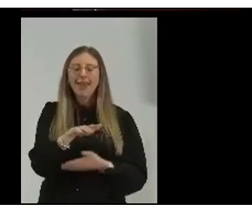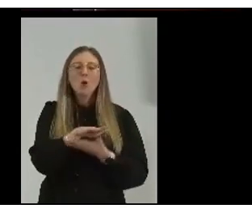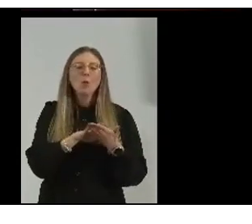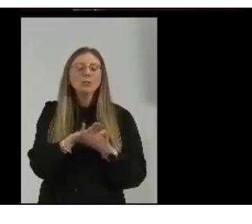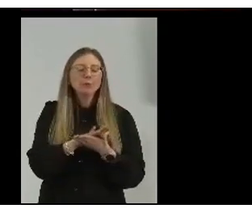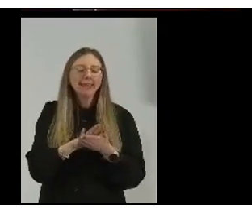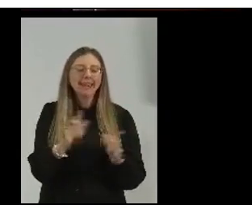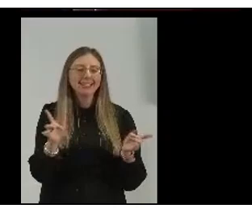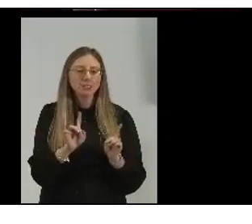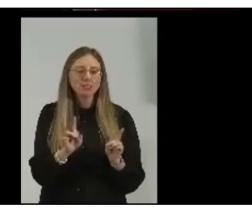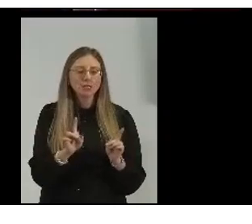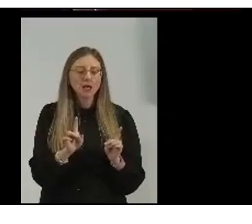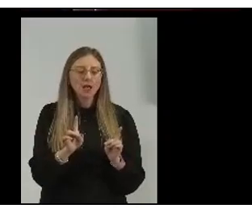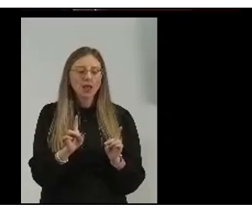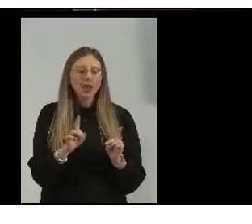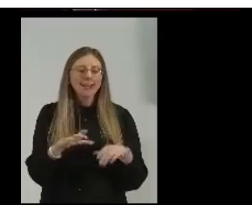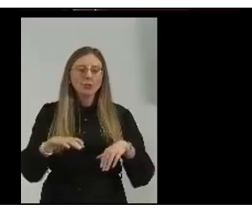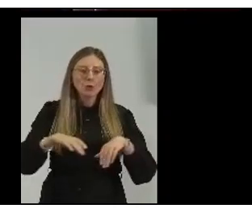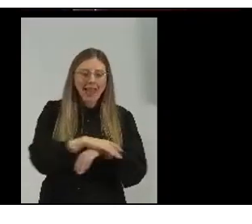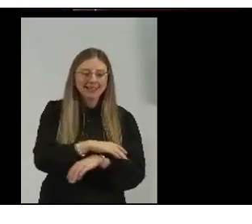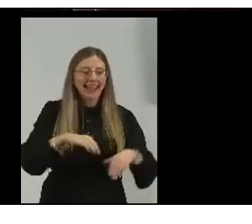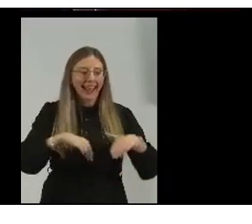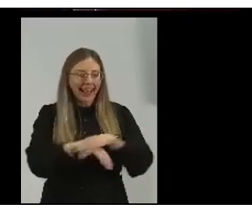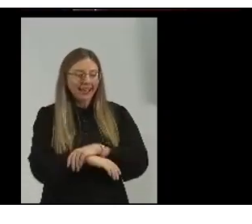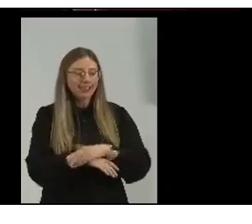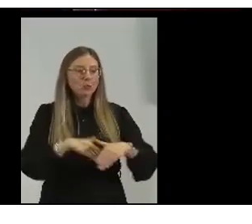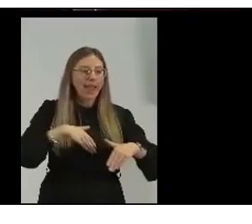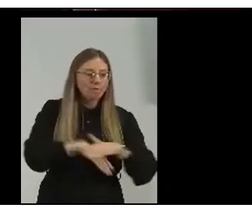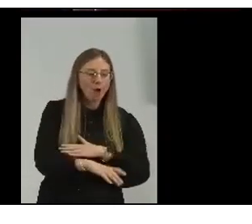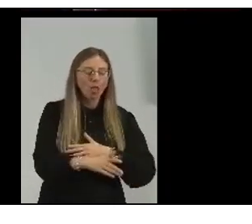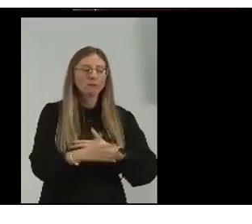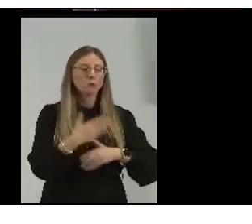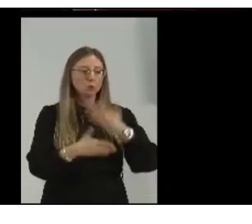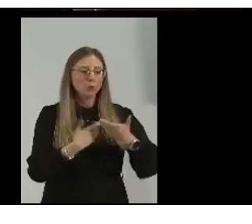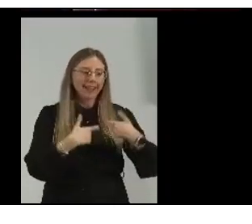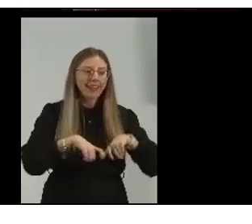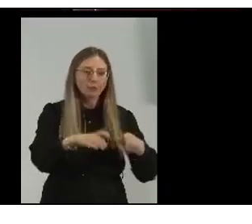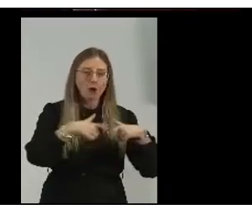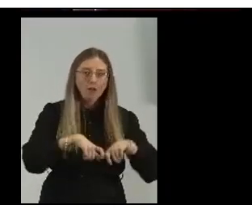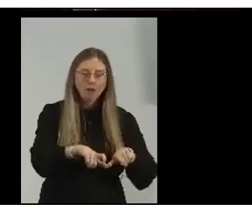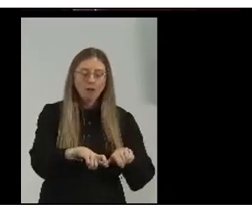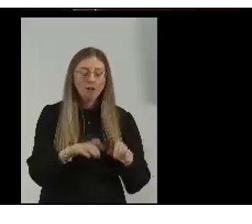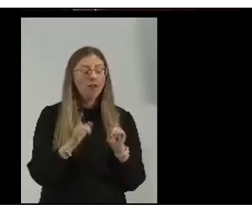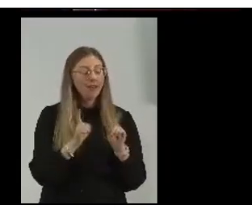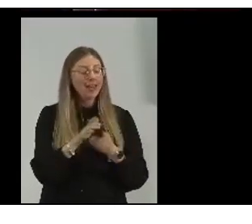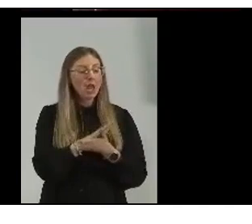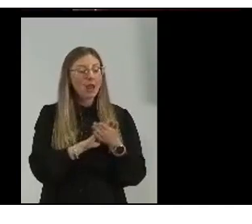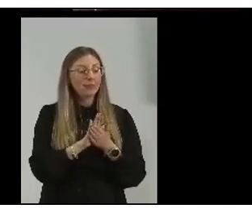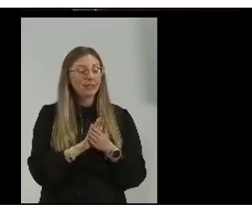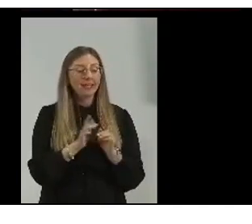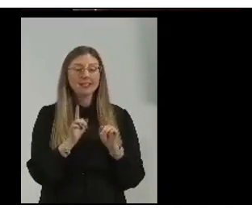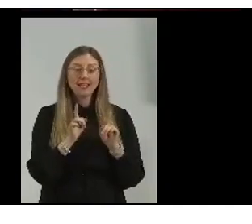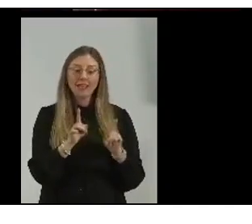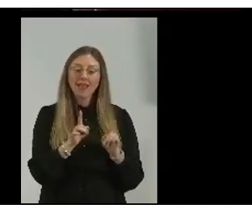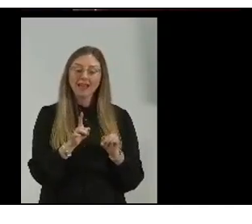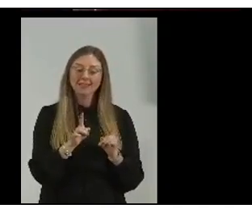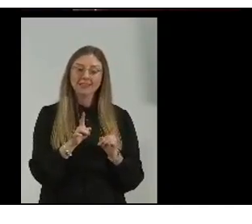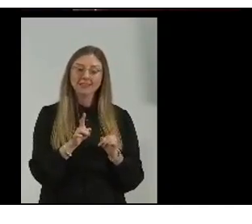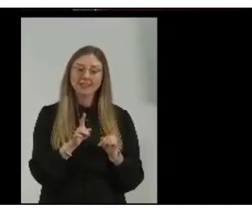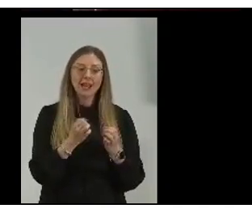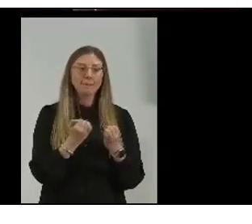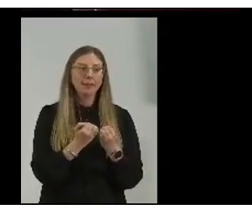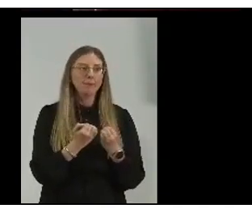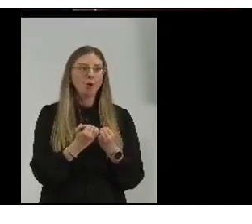that stick out get hammered down. That can actually cause the people preventing to